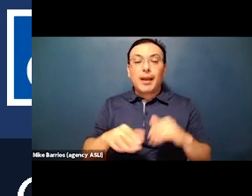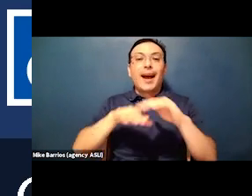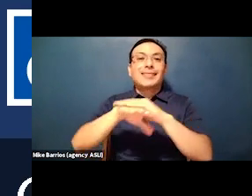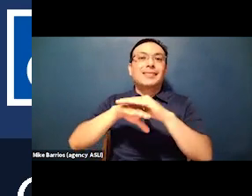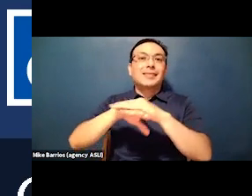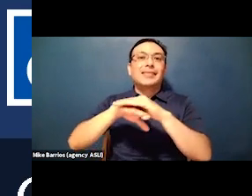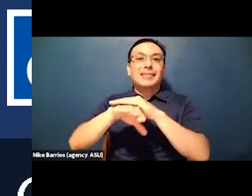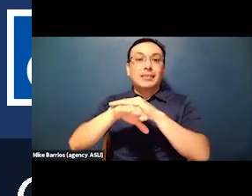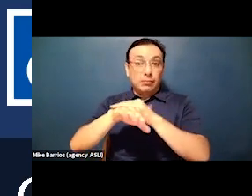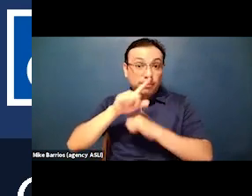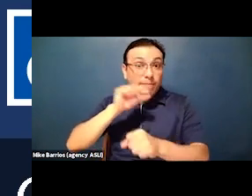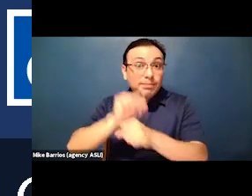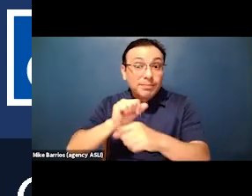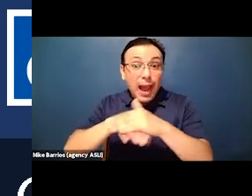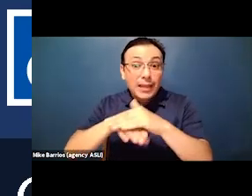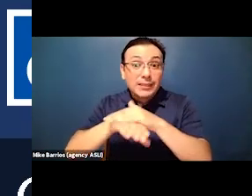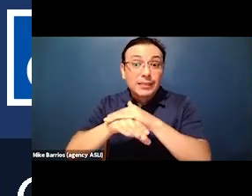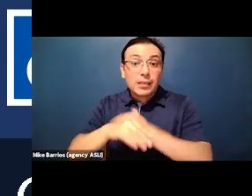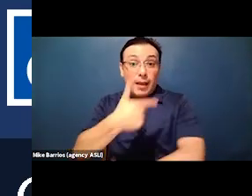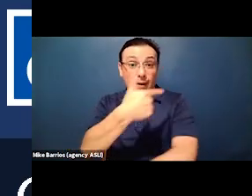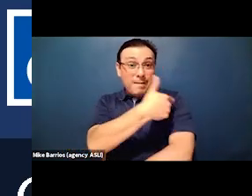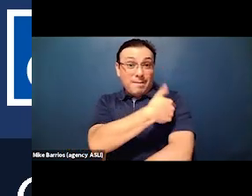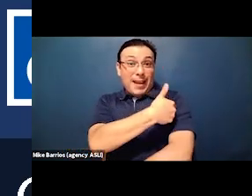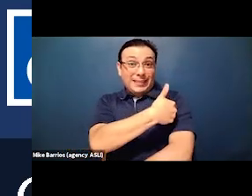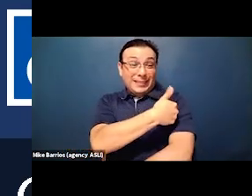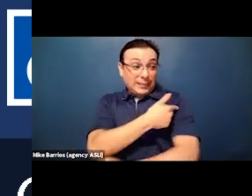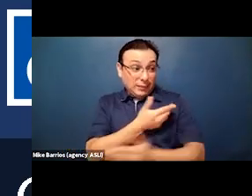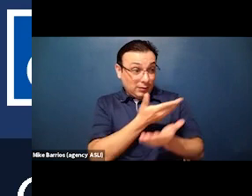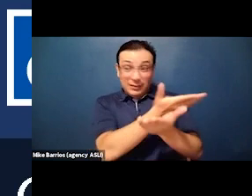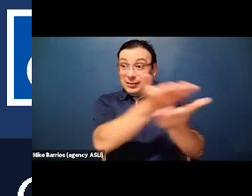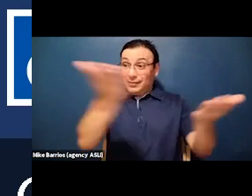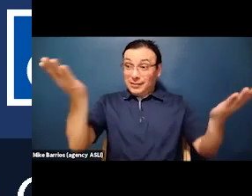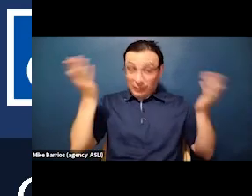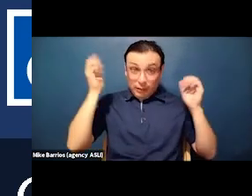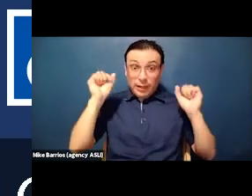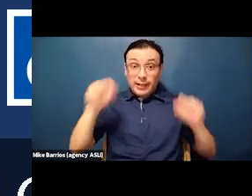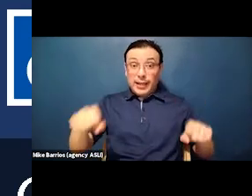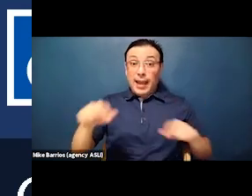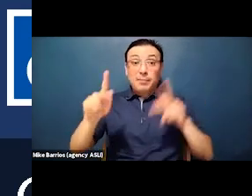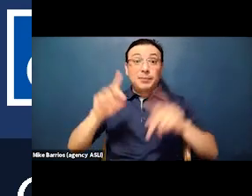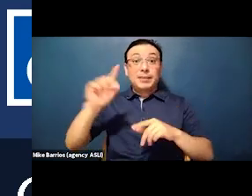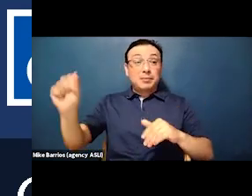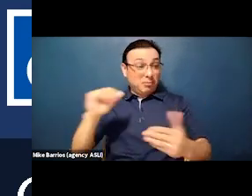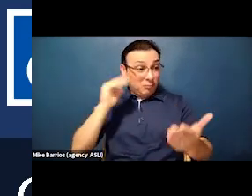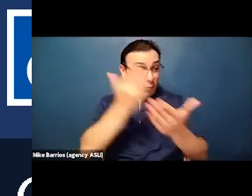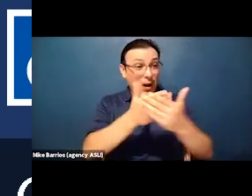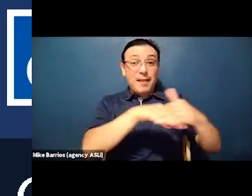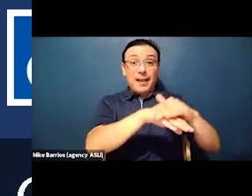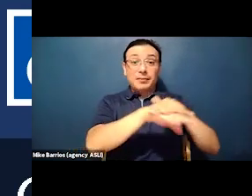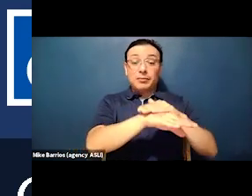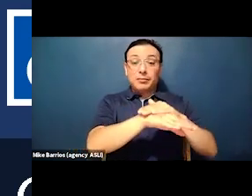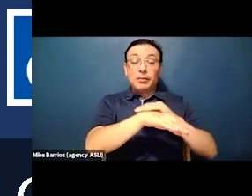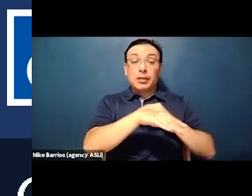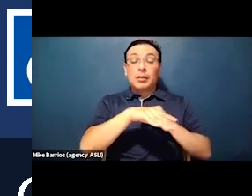accessible. The city provided a hotline for individuals to self-report and make